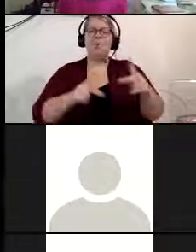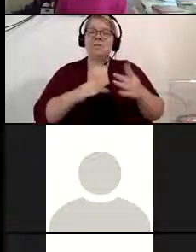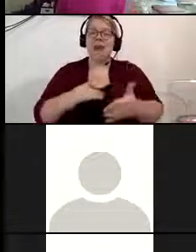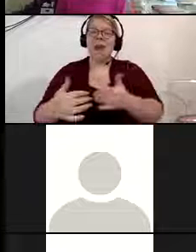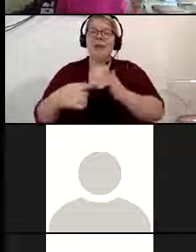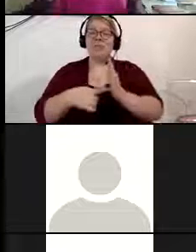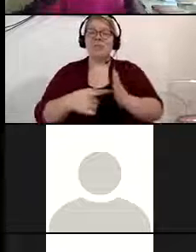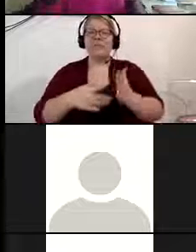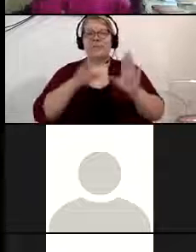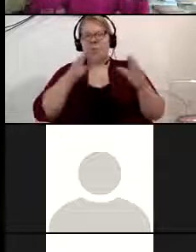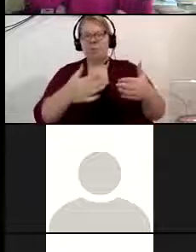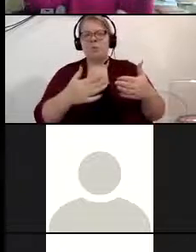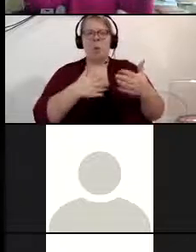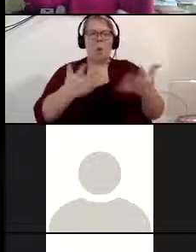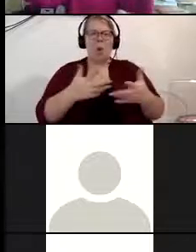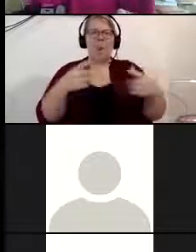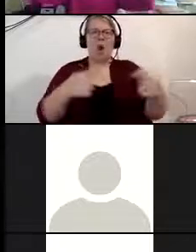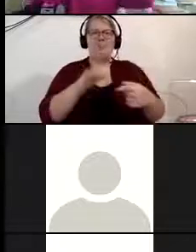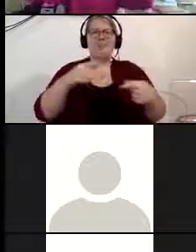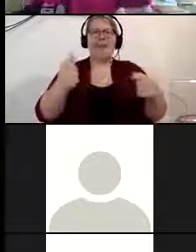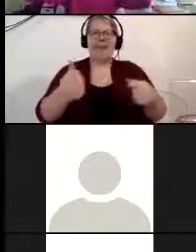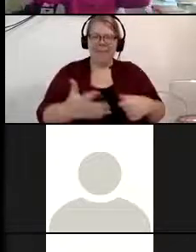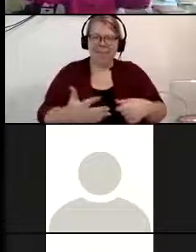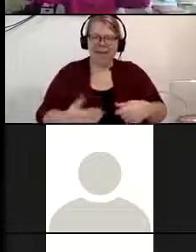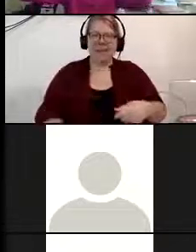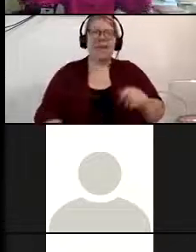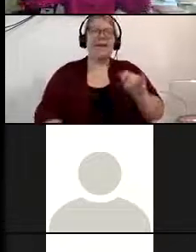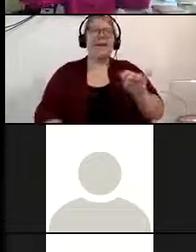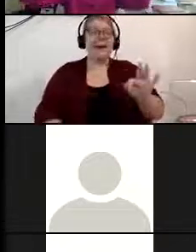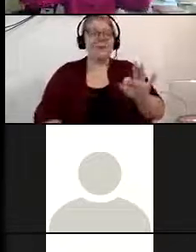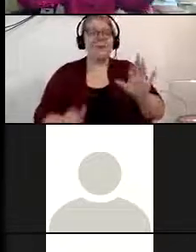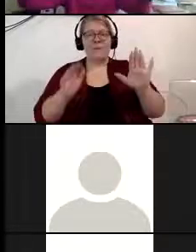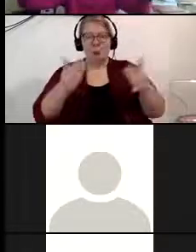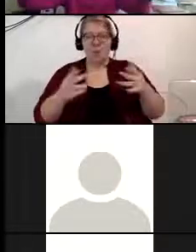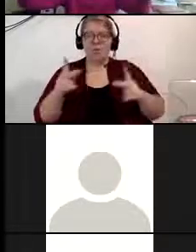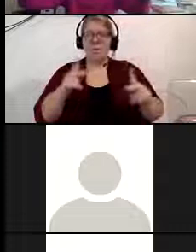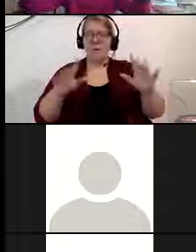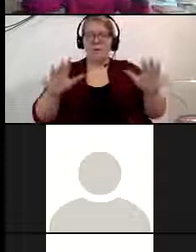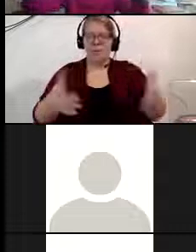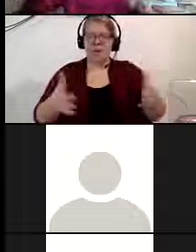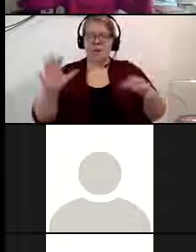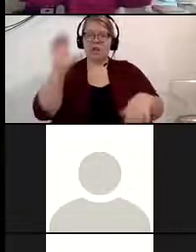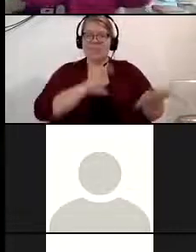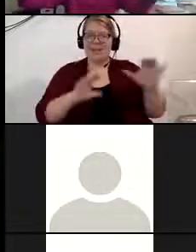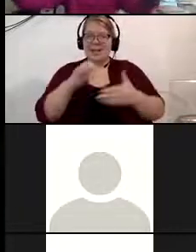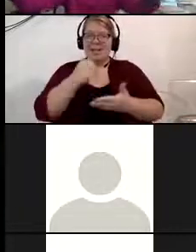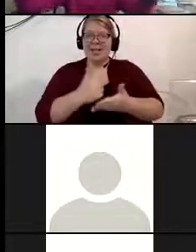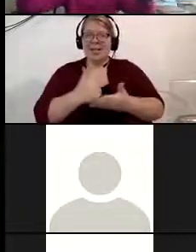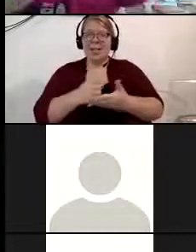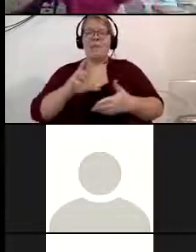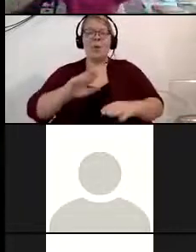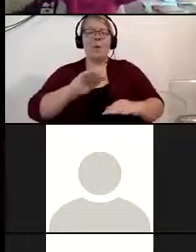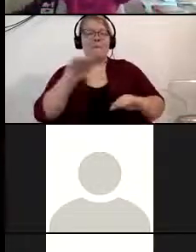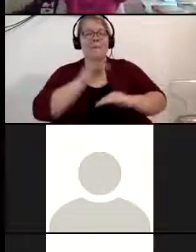gambling, by focusing on those populations that are seeking help or meet criteria